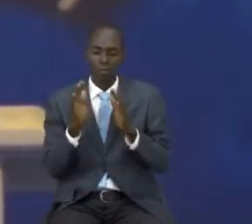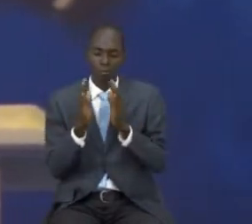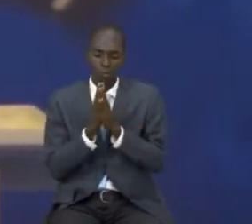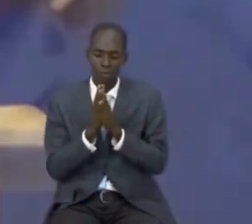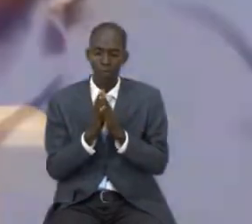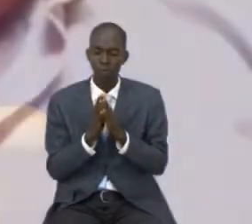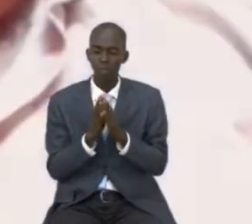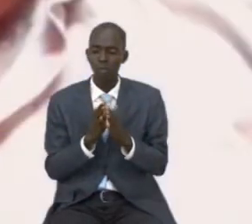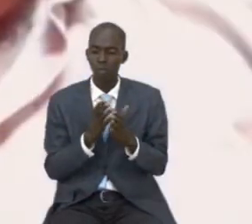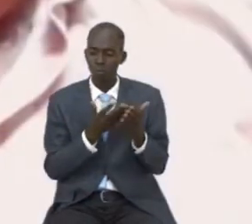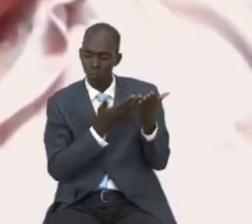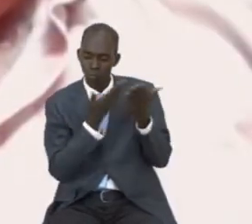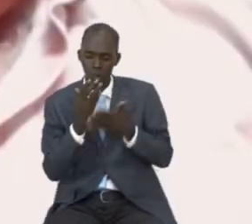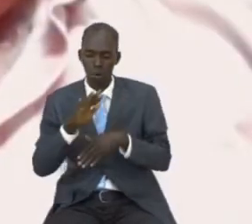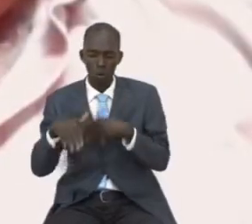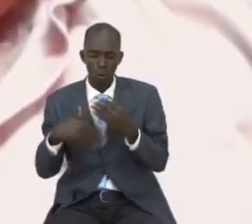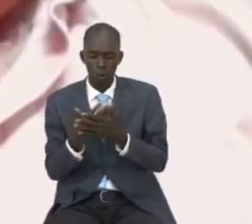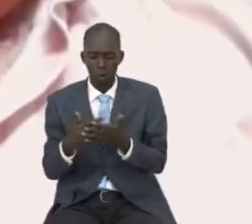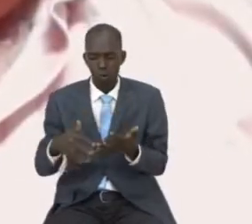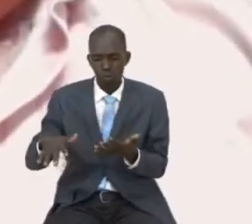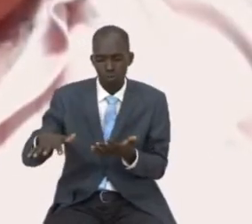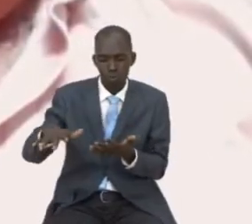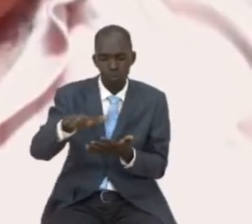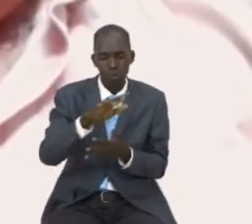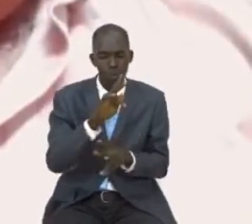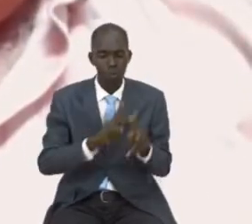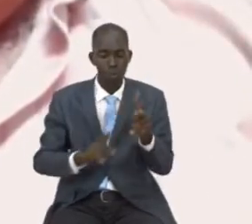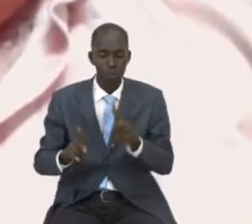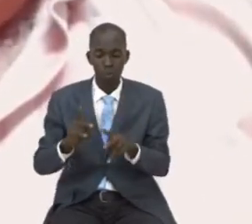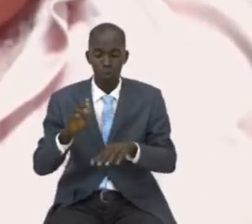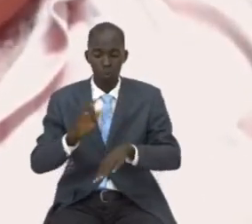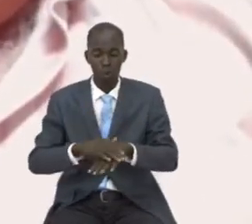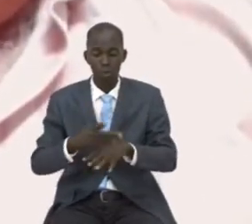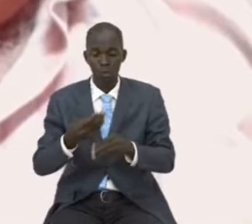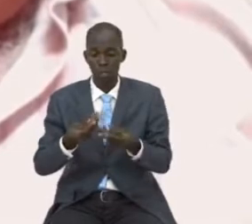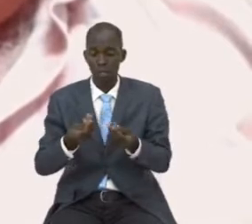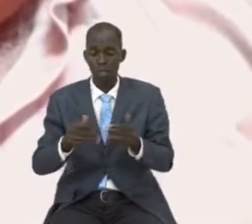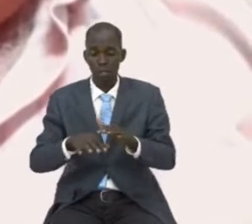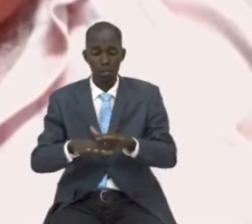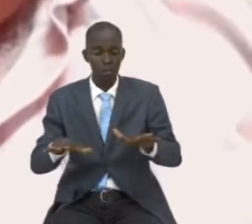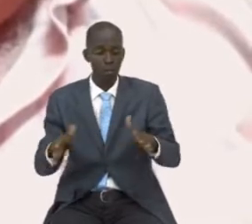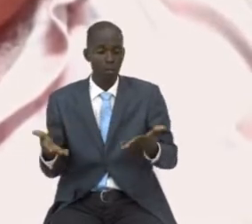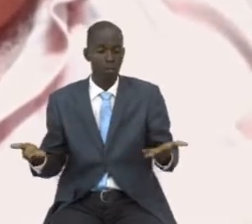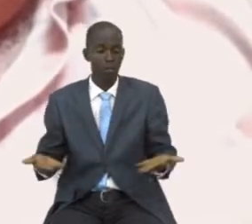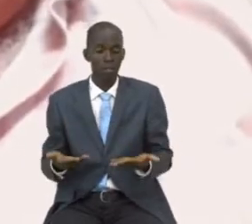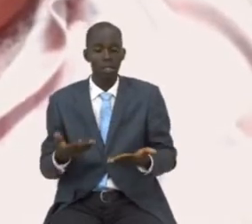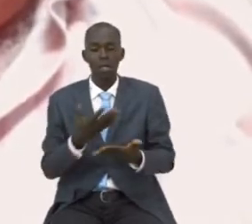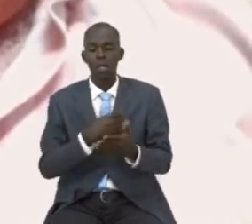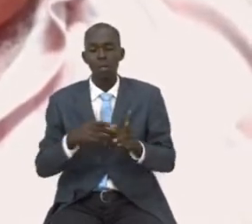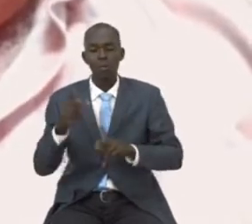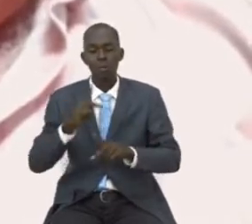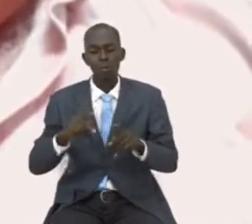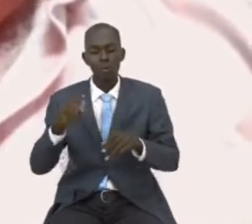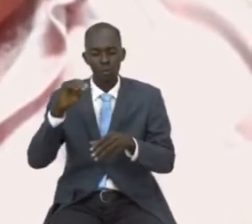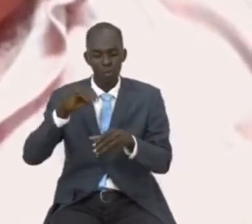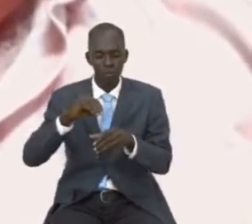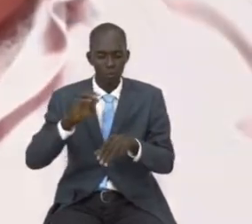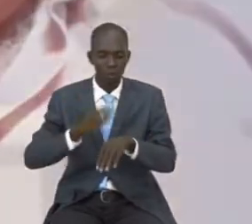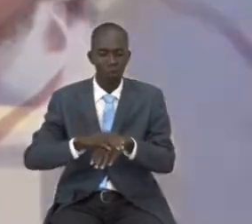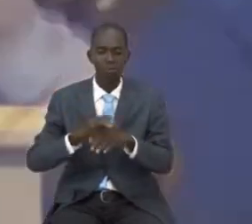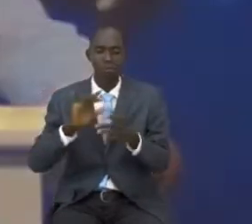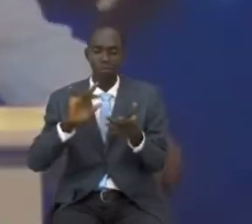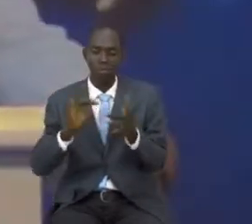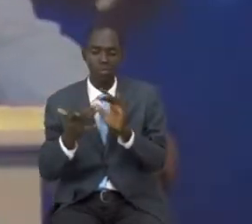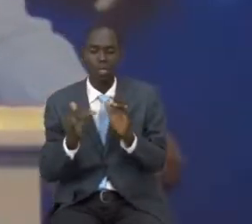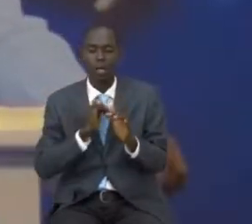these before you, all these on land here and all those online. I pray